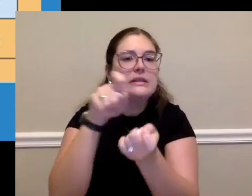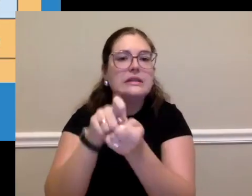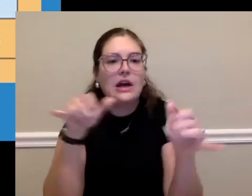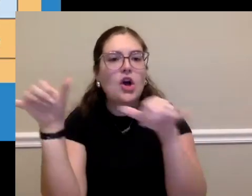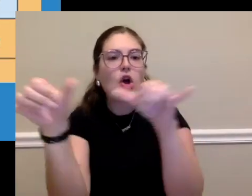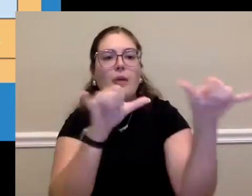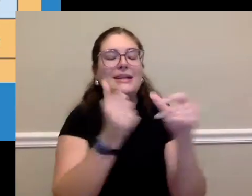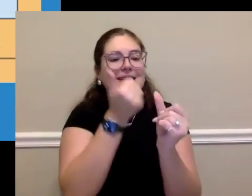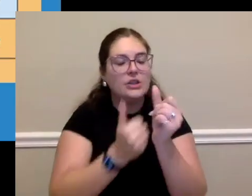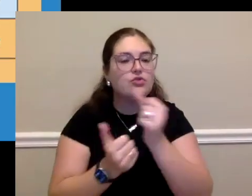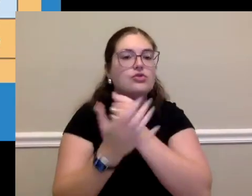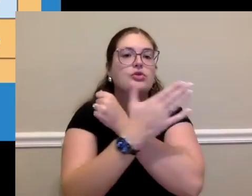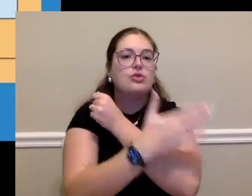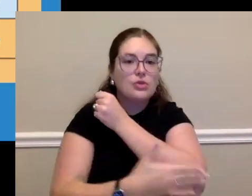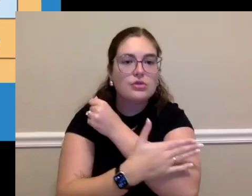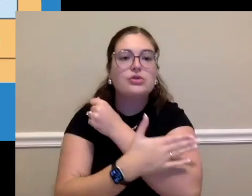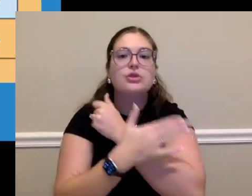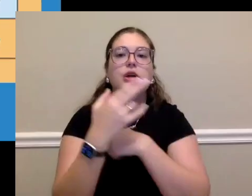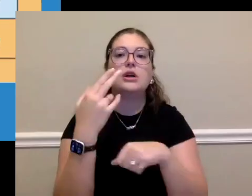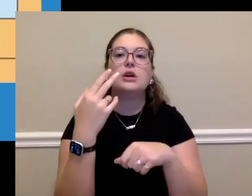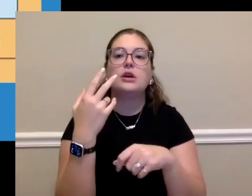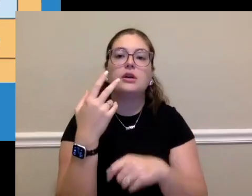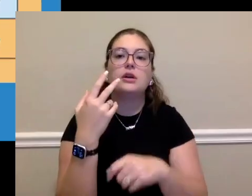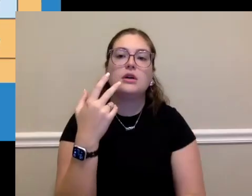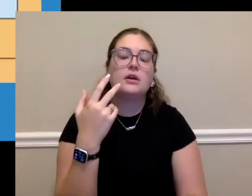each country, they use